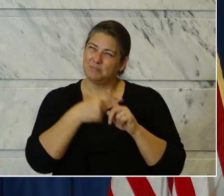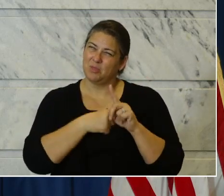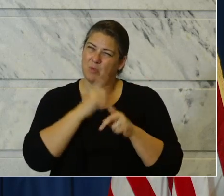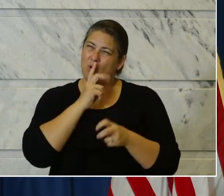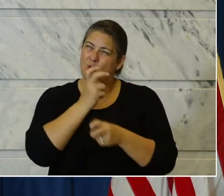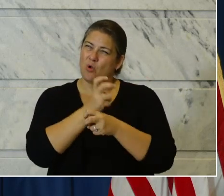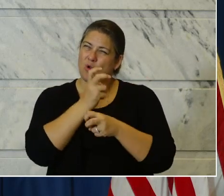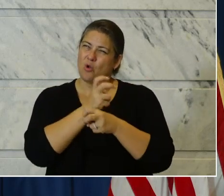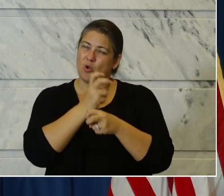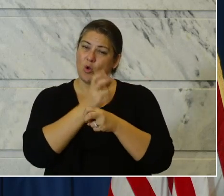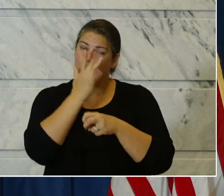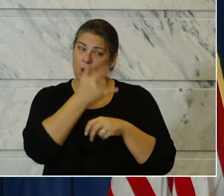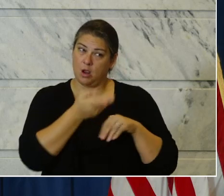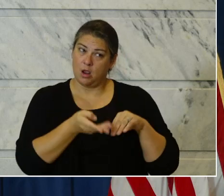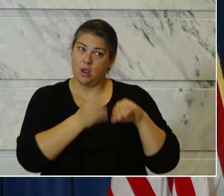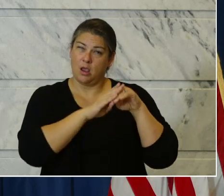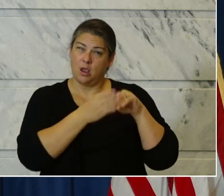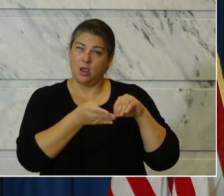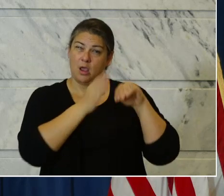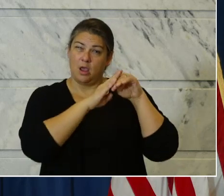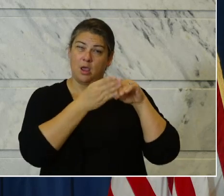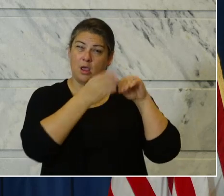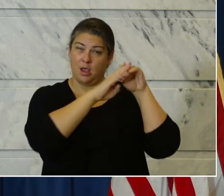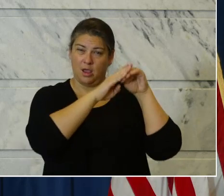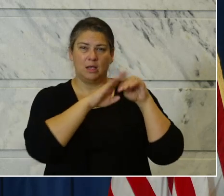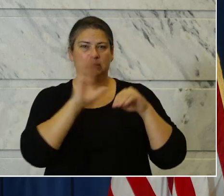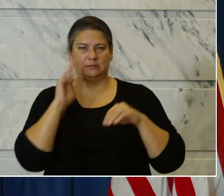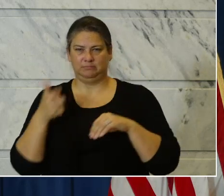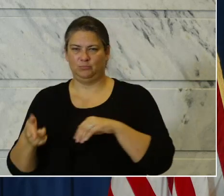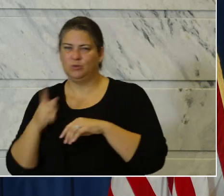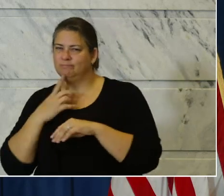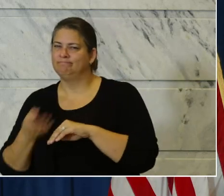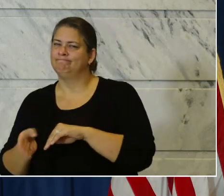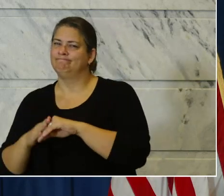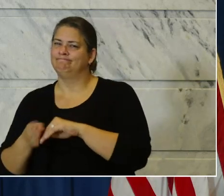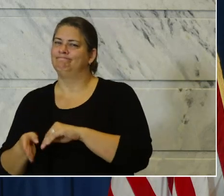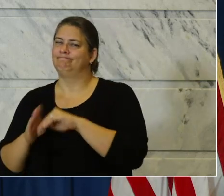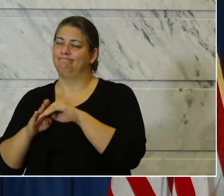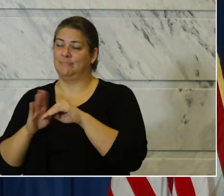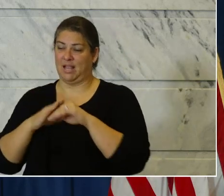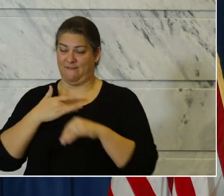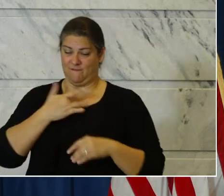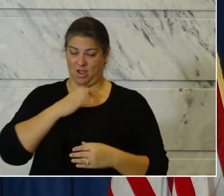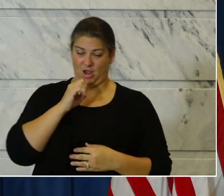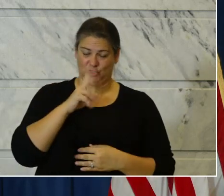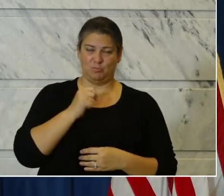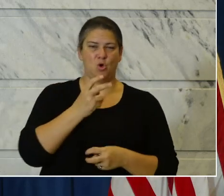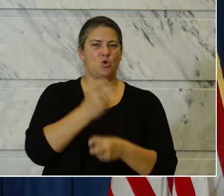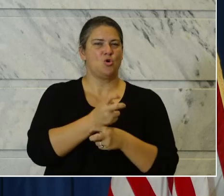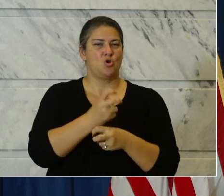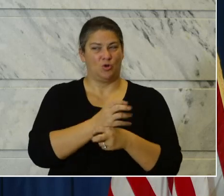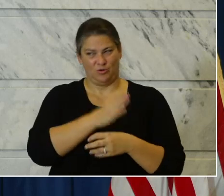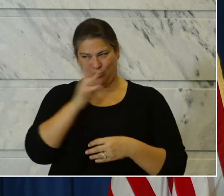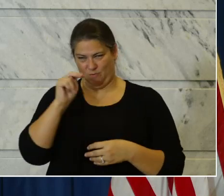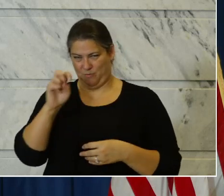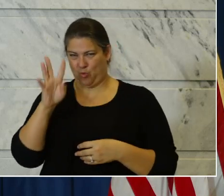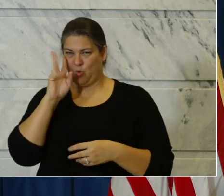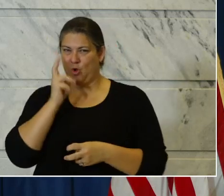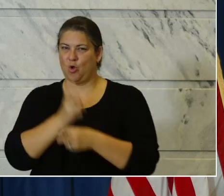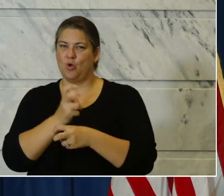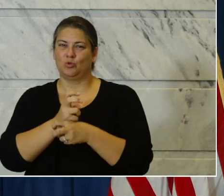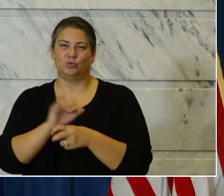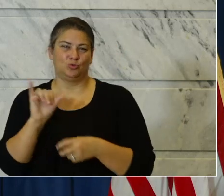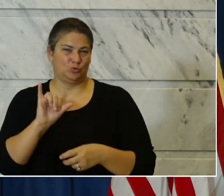seen. It's going to be a hard October. It's going to be a hard November too, because deaths trail cases. So